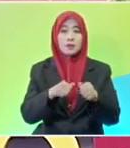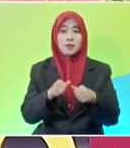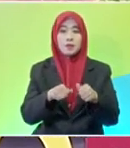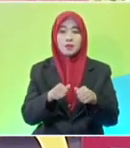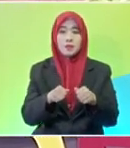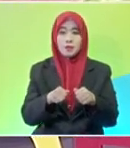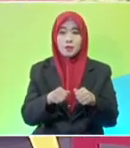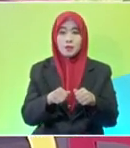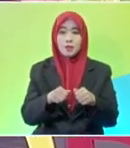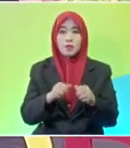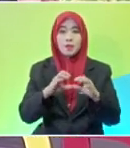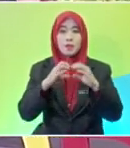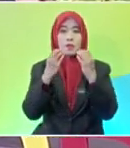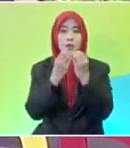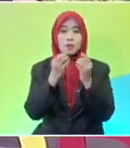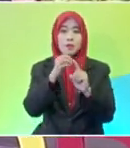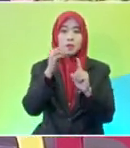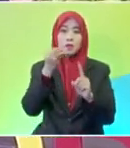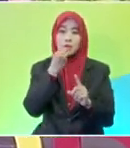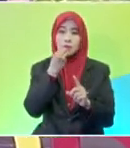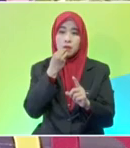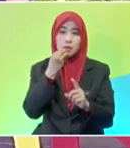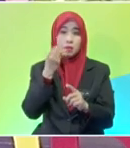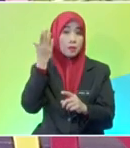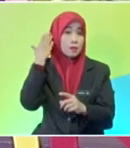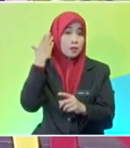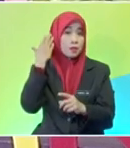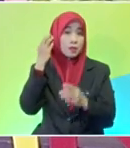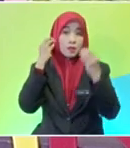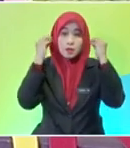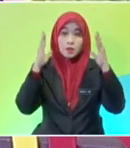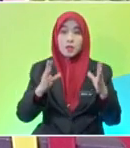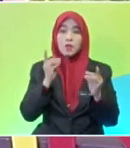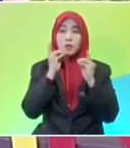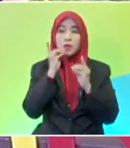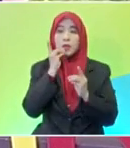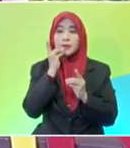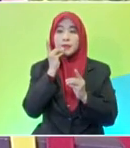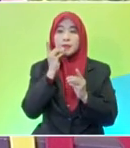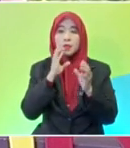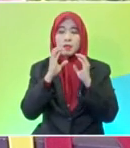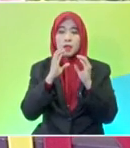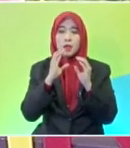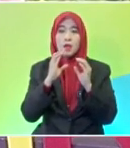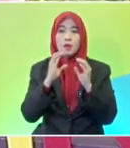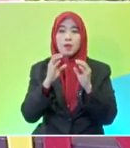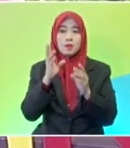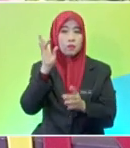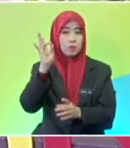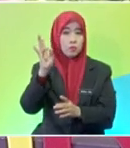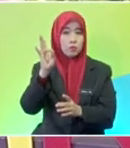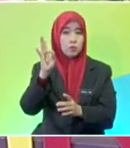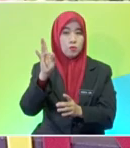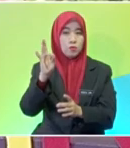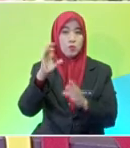Classes of Food. Now teacher Debbie, just now you mentioned about the 7, not yes. Wonders, but classes of food, and I believe this is